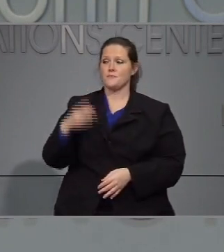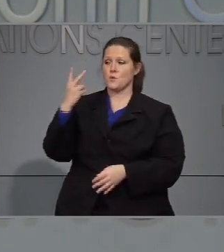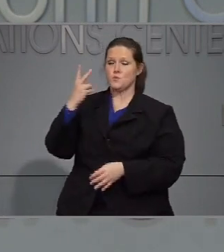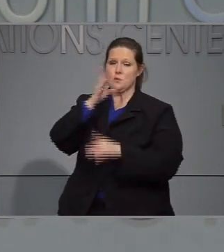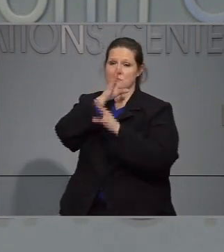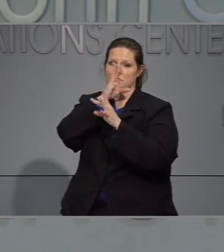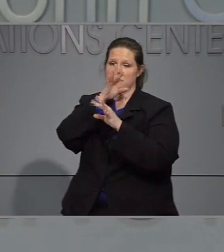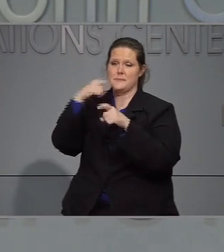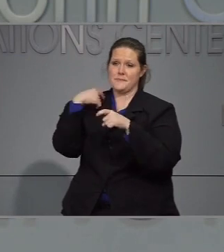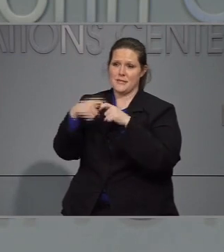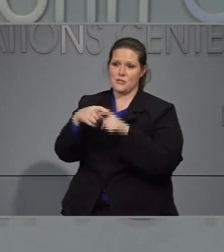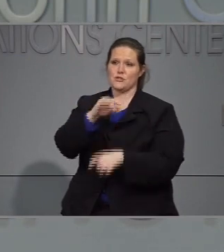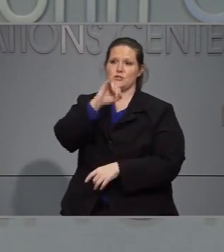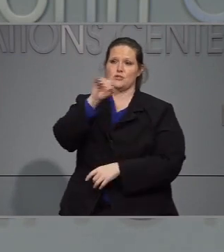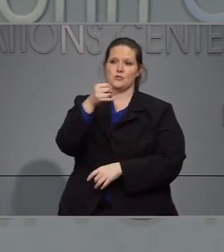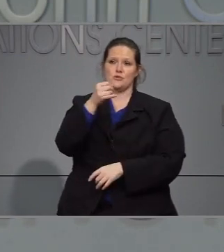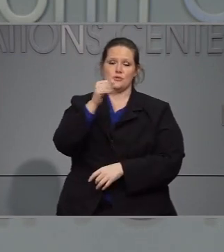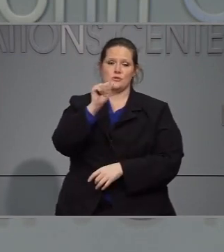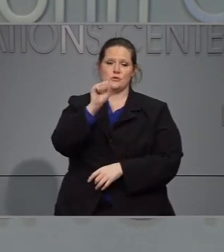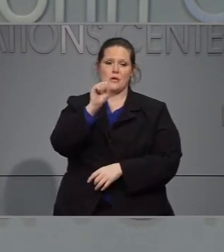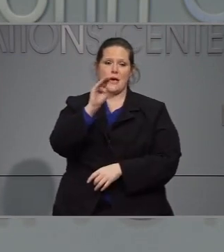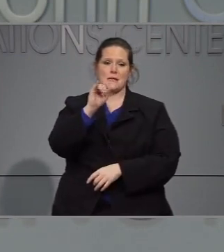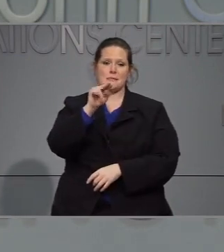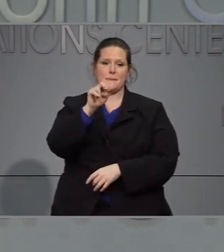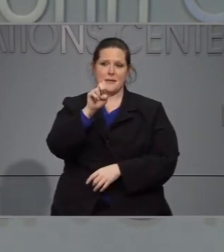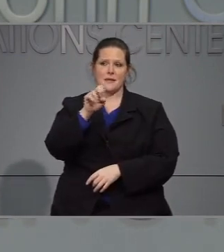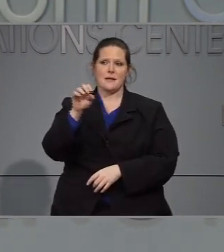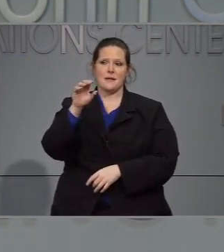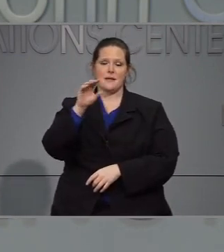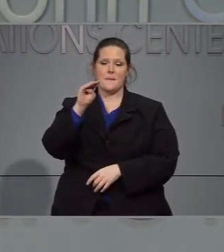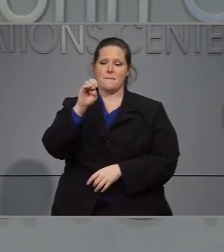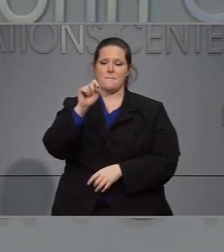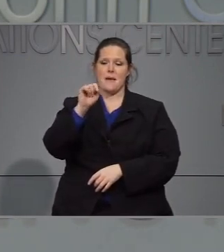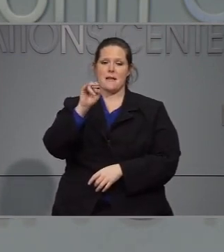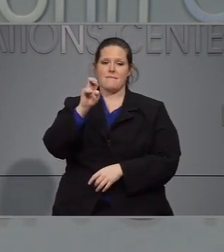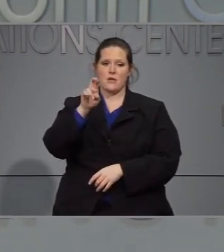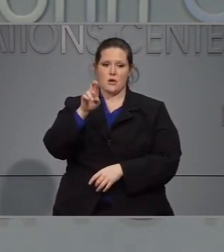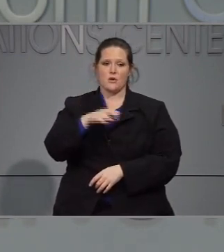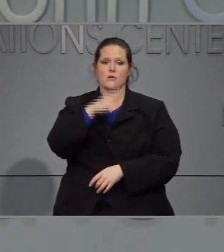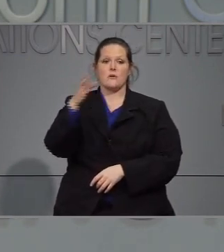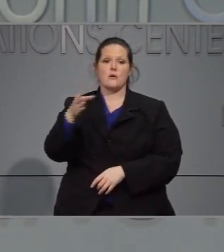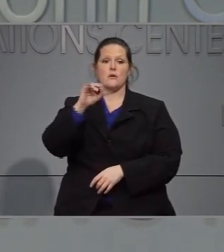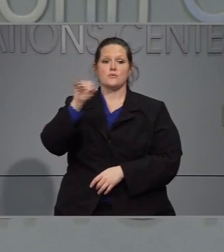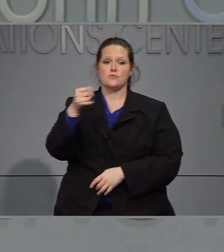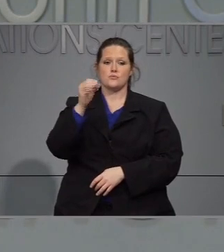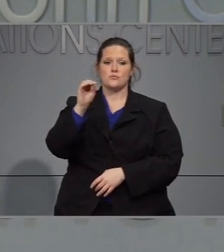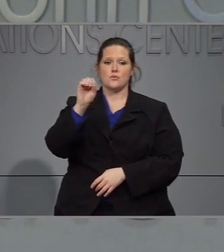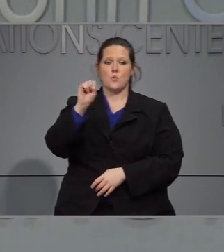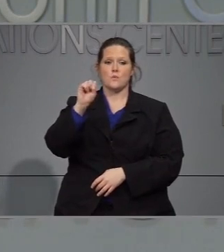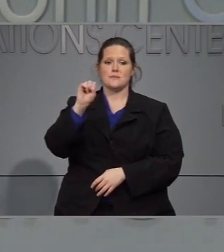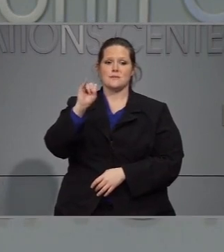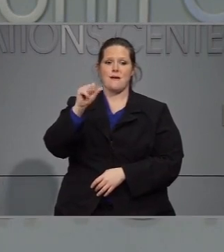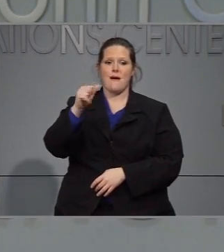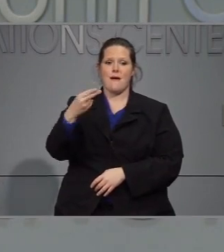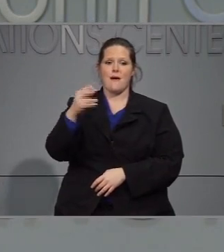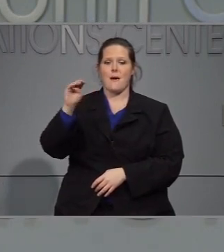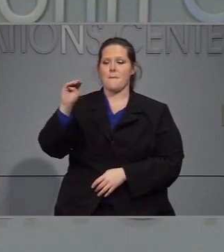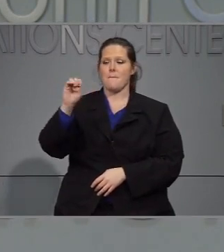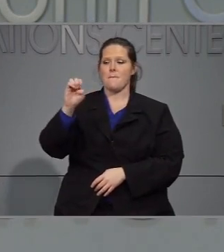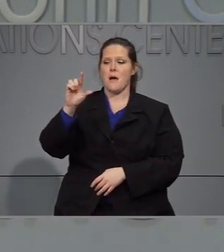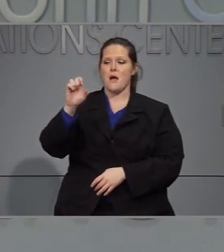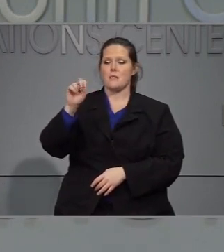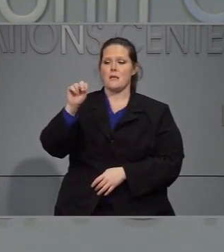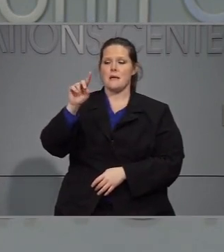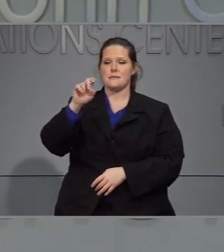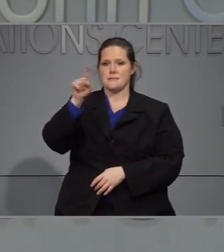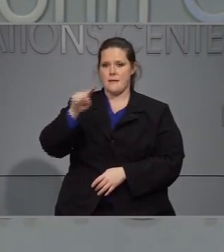are our Spanish language interpreters. We'll now take questions from the media, and if you can identify